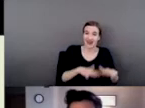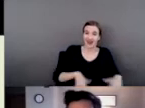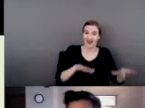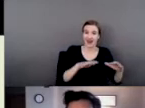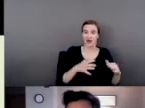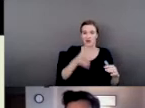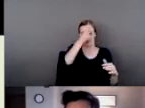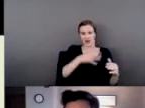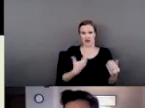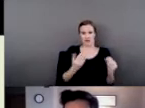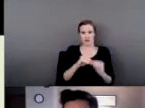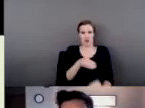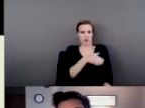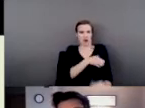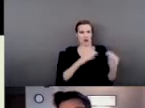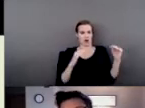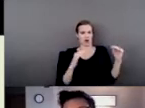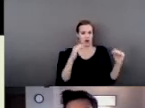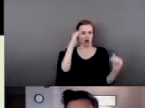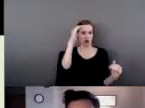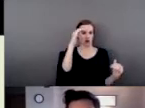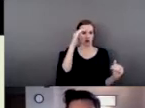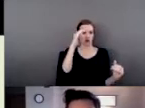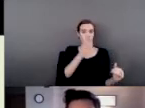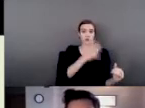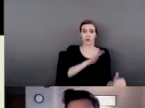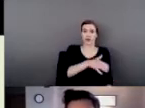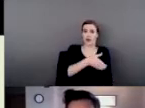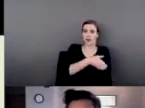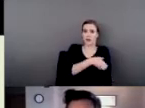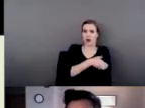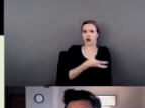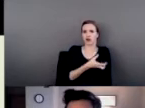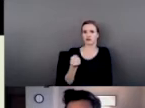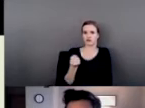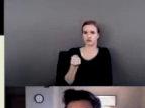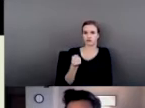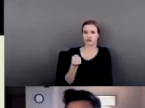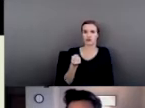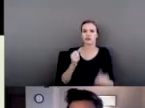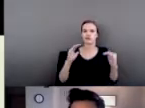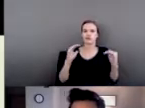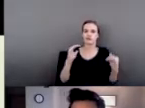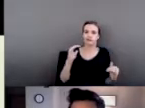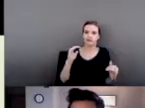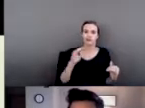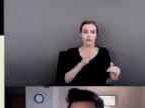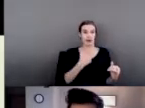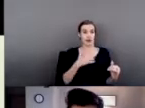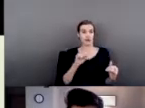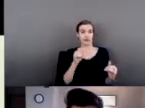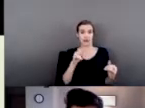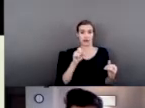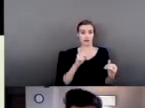it disempowers us women. We no longer have that status, that perception of